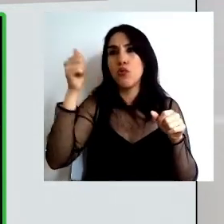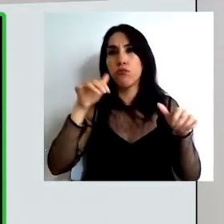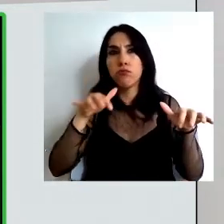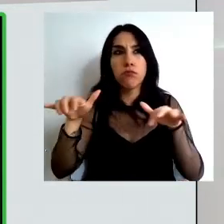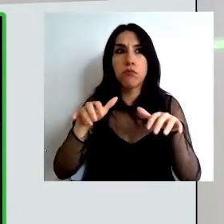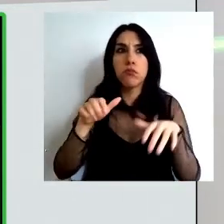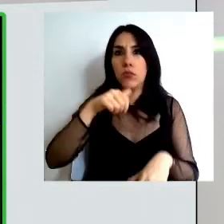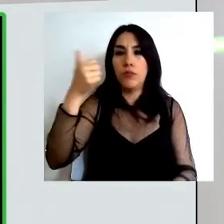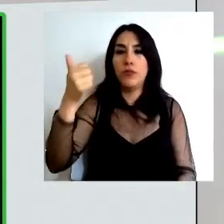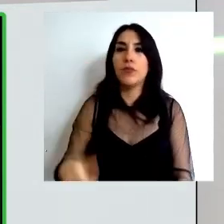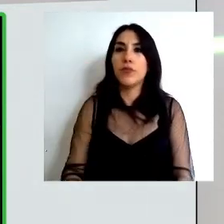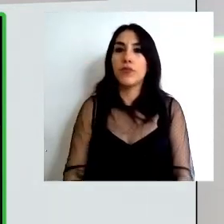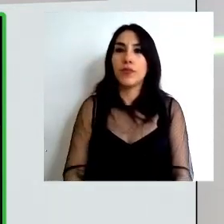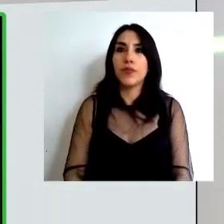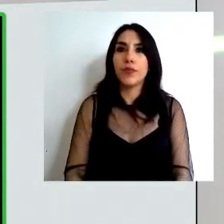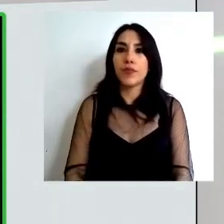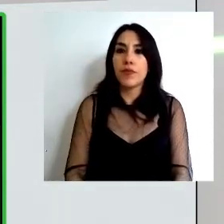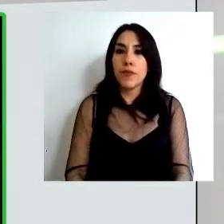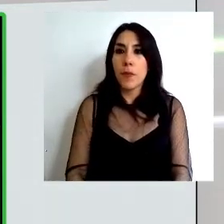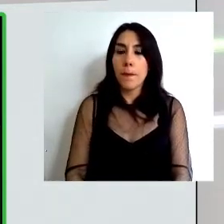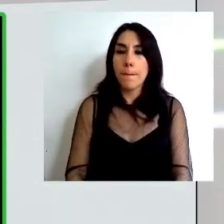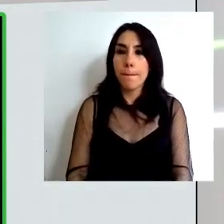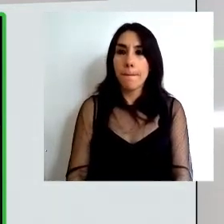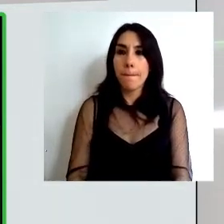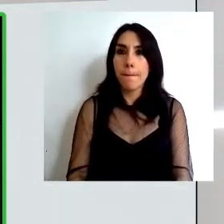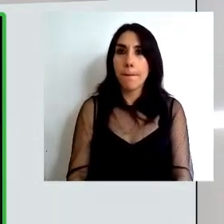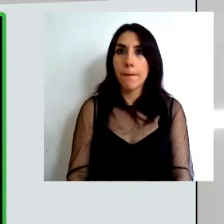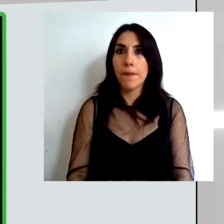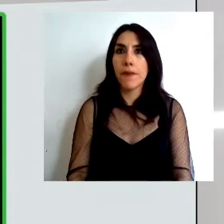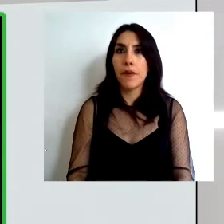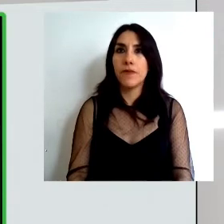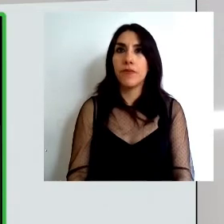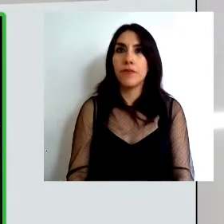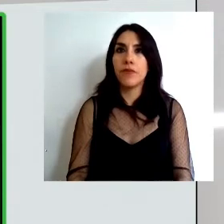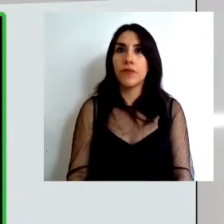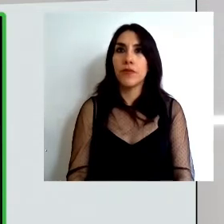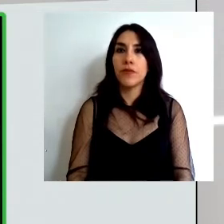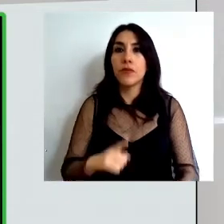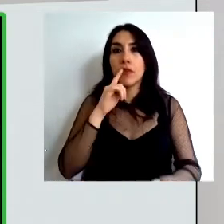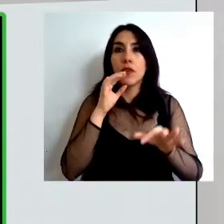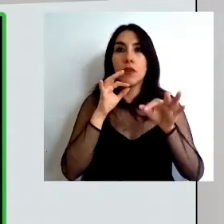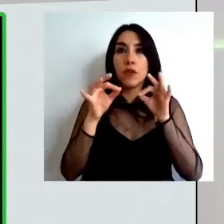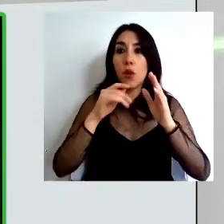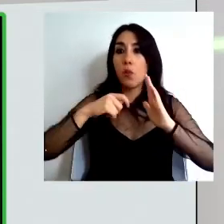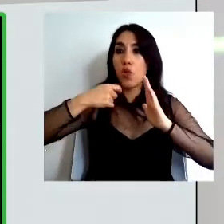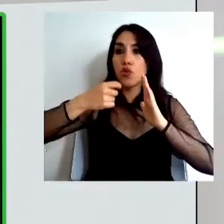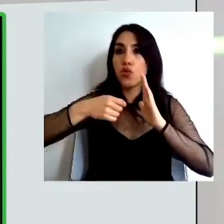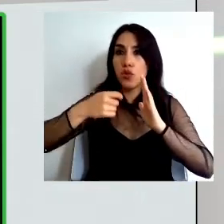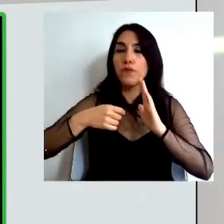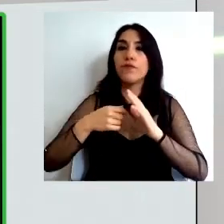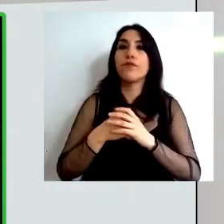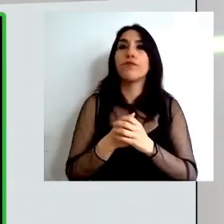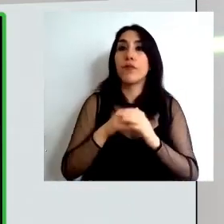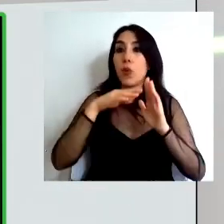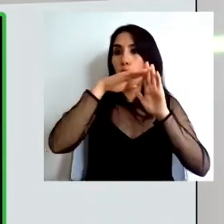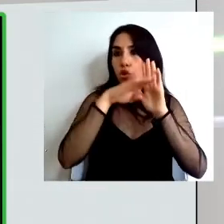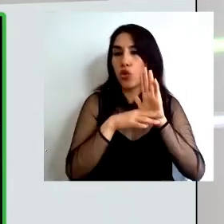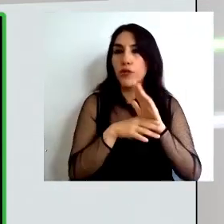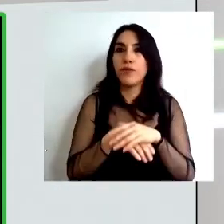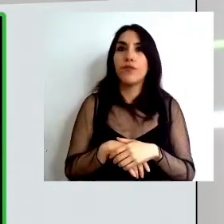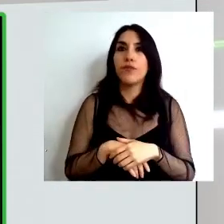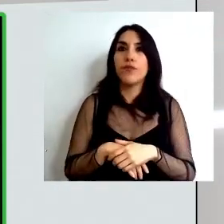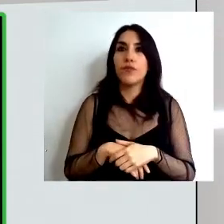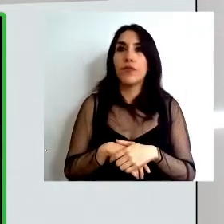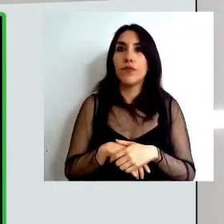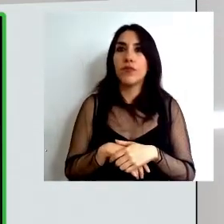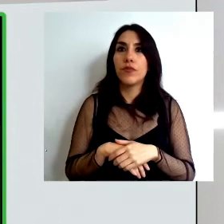replicate 3 solutions in Chile with local partners in Chile. So they will be sharing a bit more from their work there. That would be very exciting.